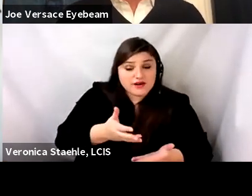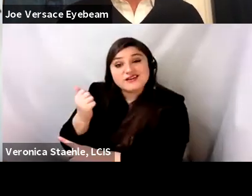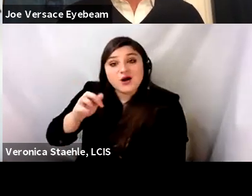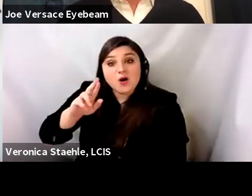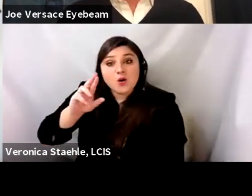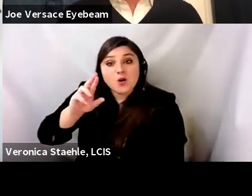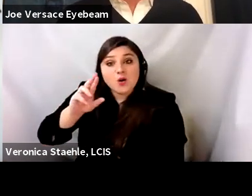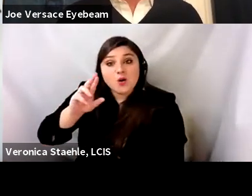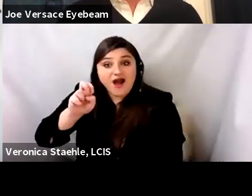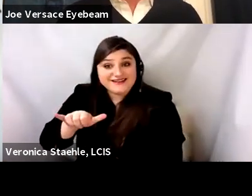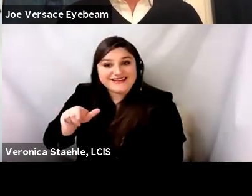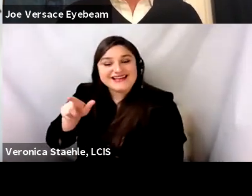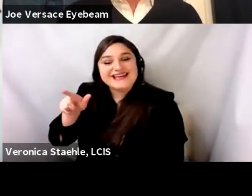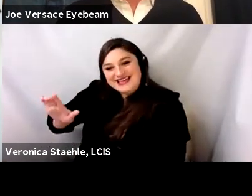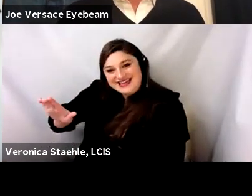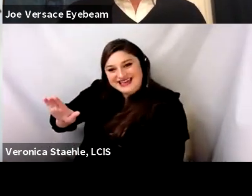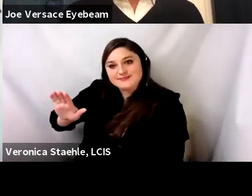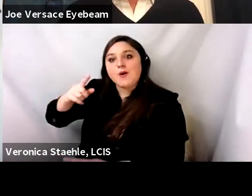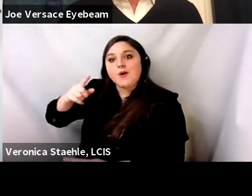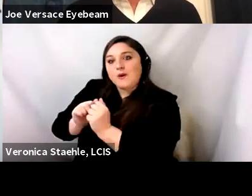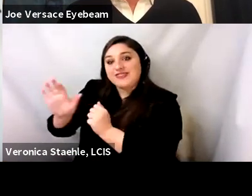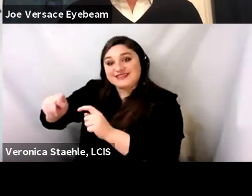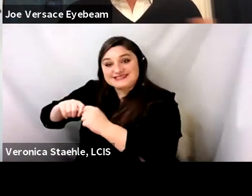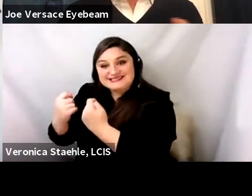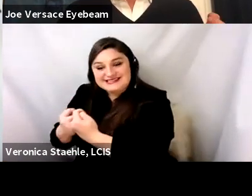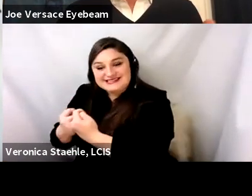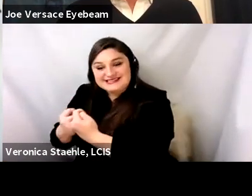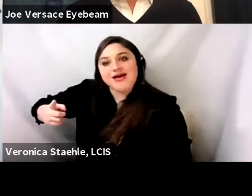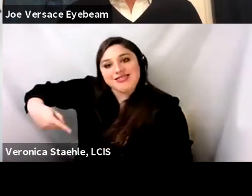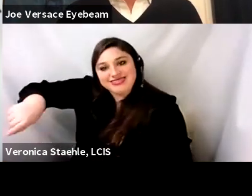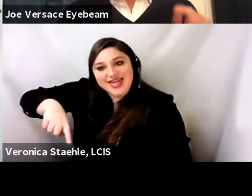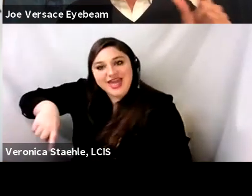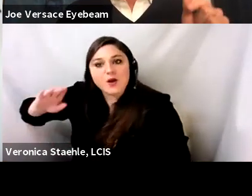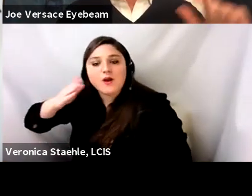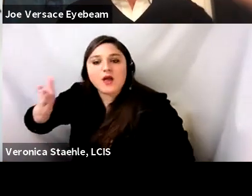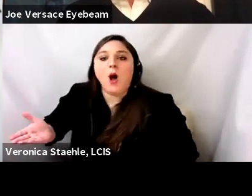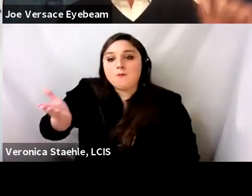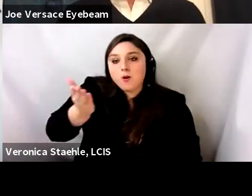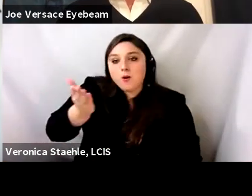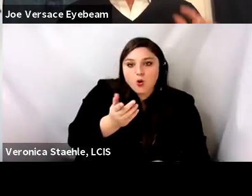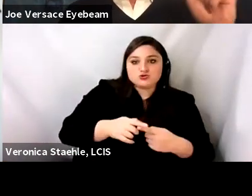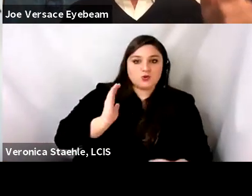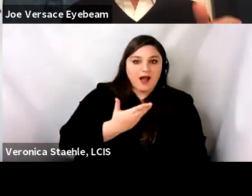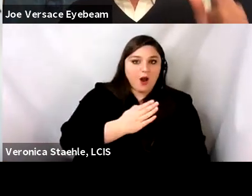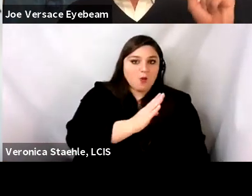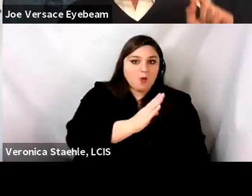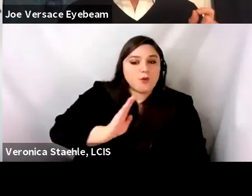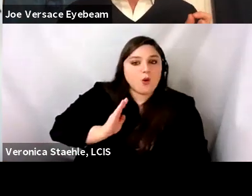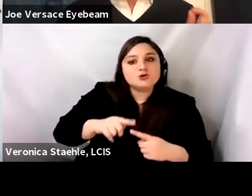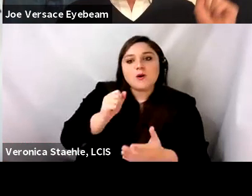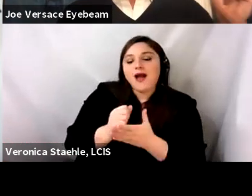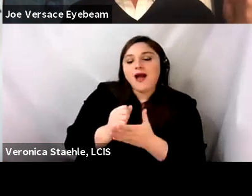and come to the board for experiential support or guidance, right? So there's a board member who might have a